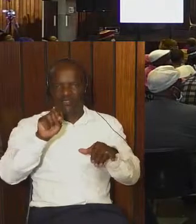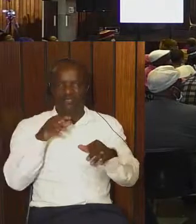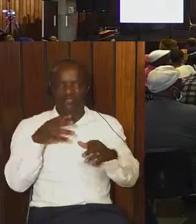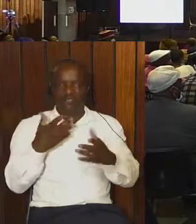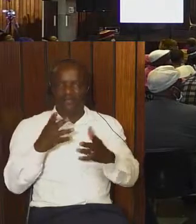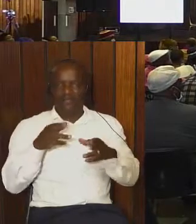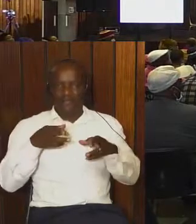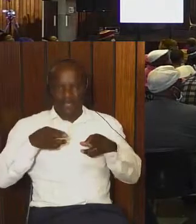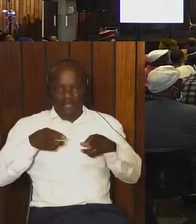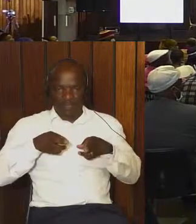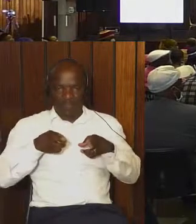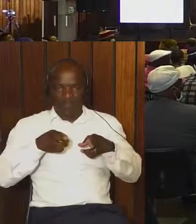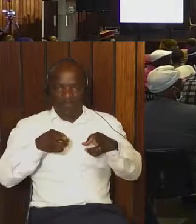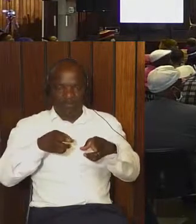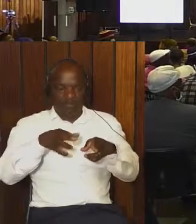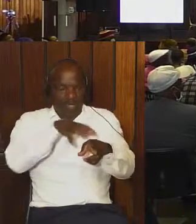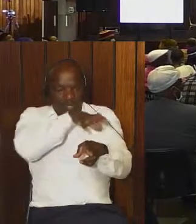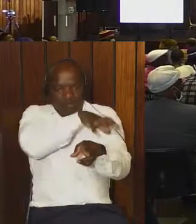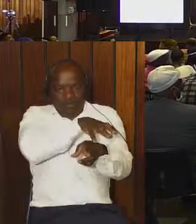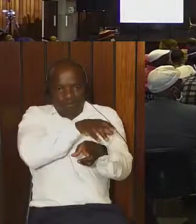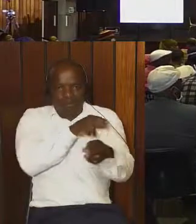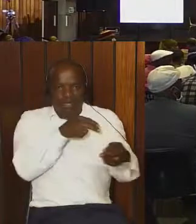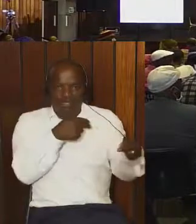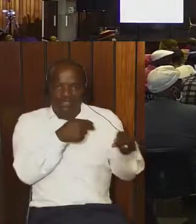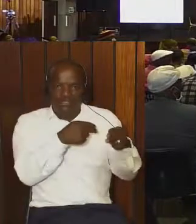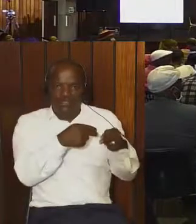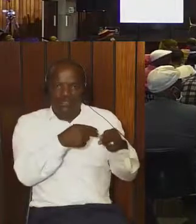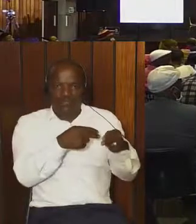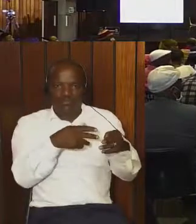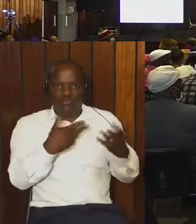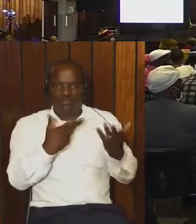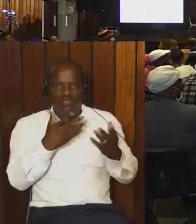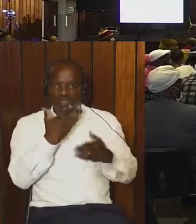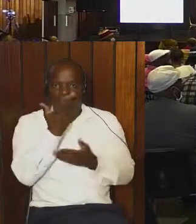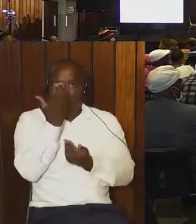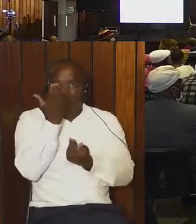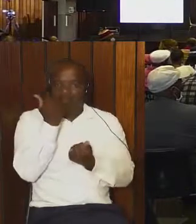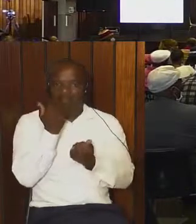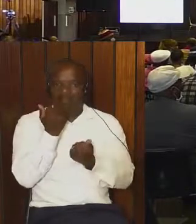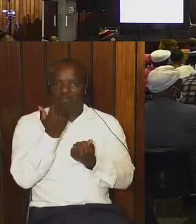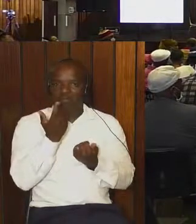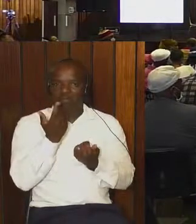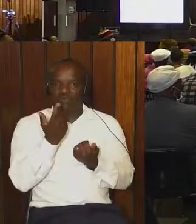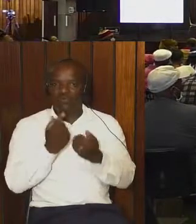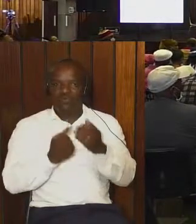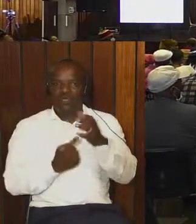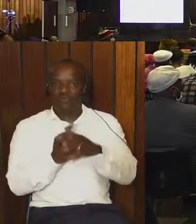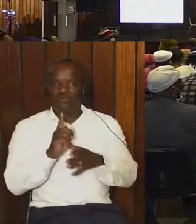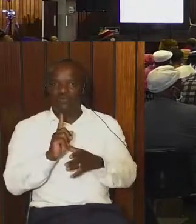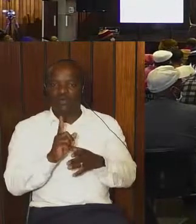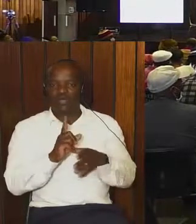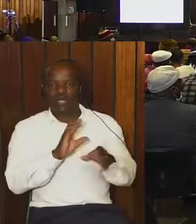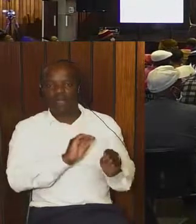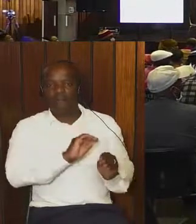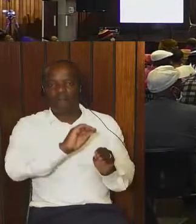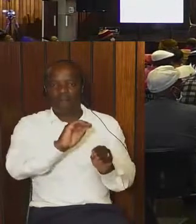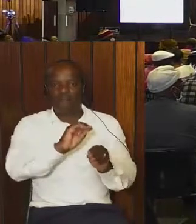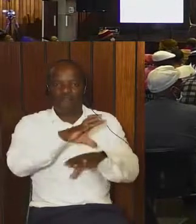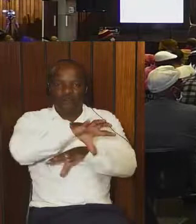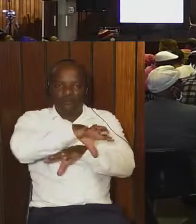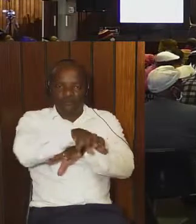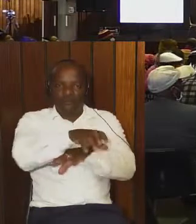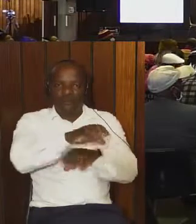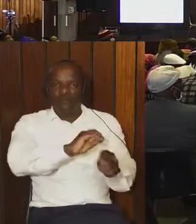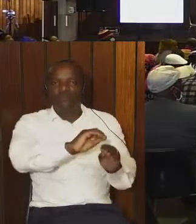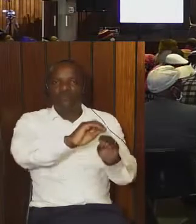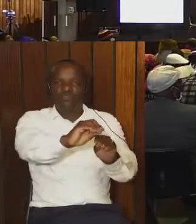e feta mo gaufi le bone ba eme kae ha ba so botsi gore ba eme kae gore ka province e tlo tlosa batho ka